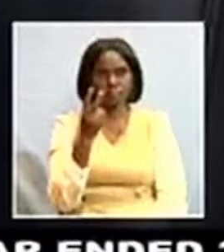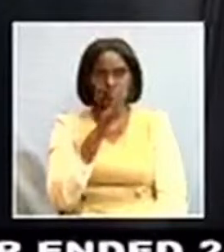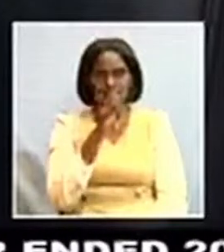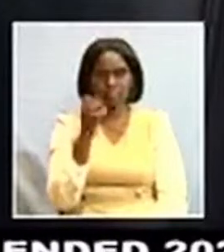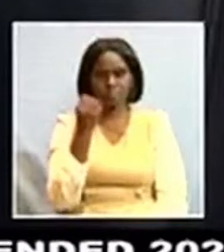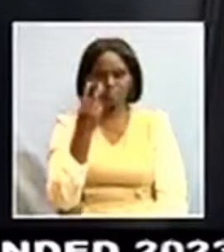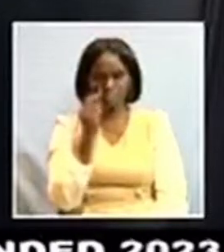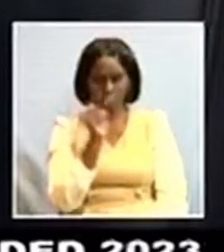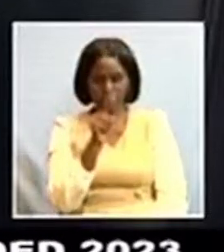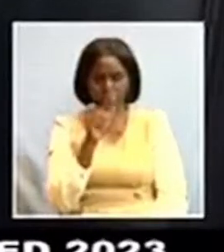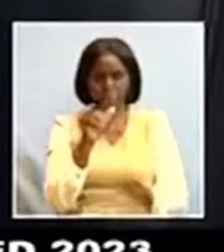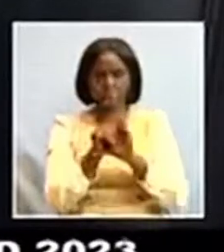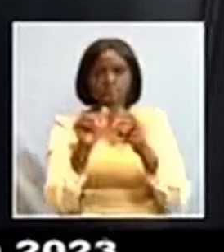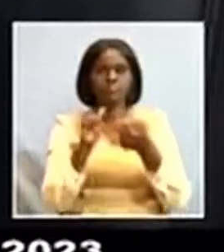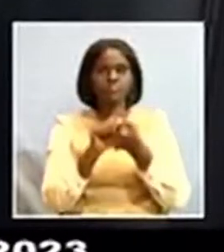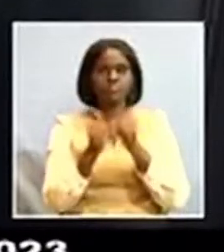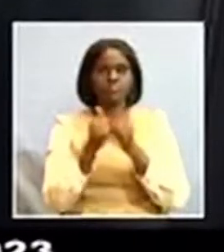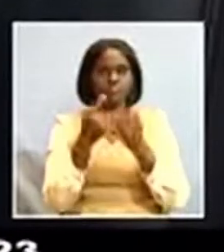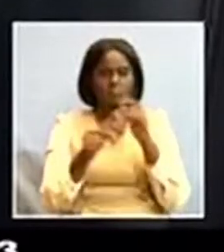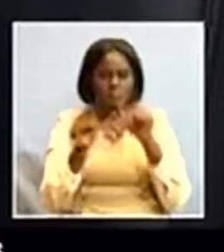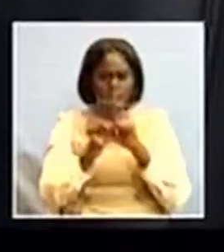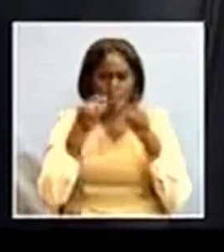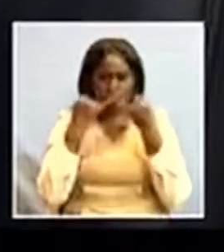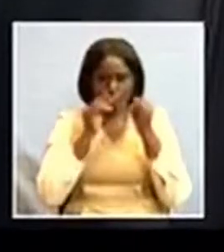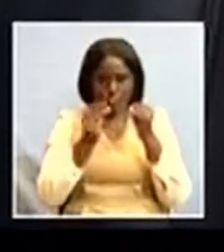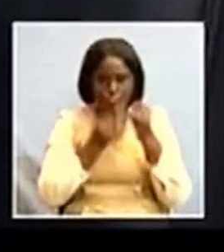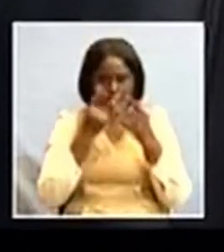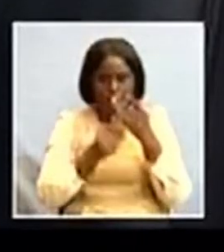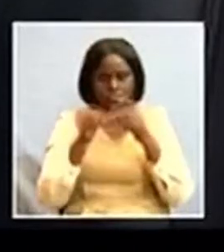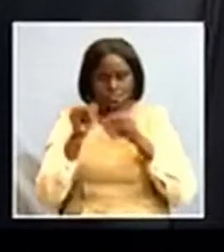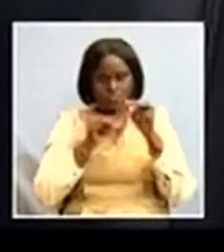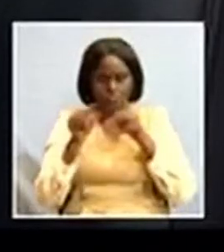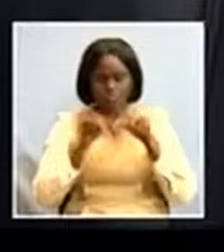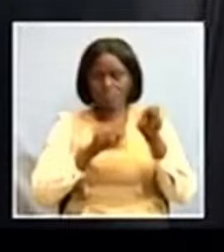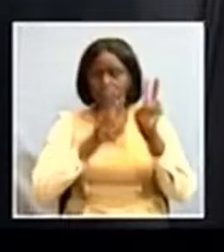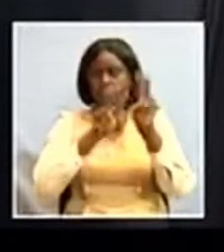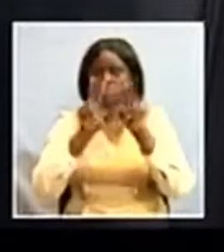On the cause of query, they are telling us that management